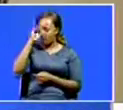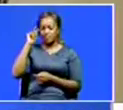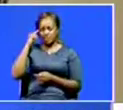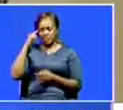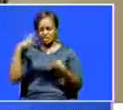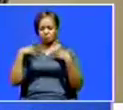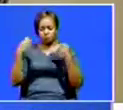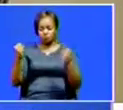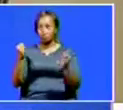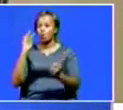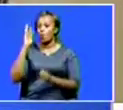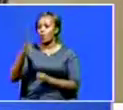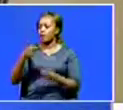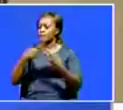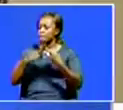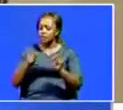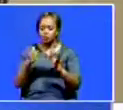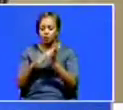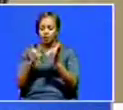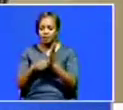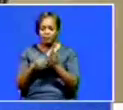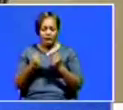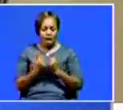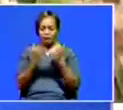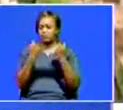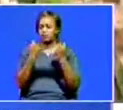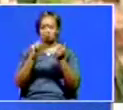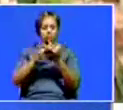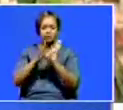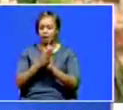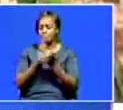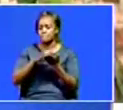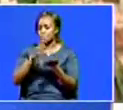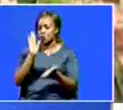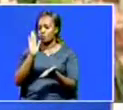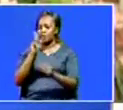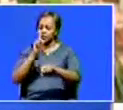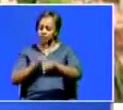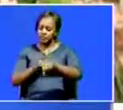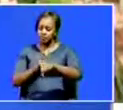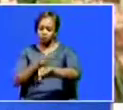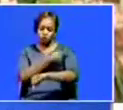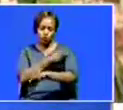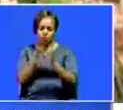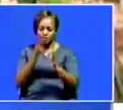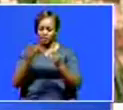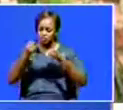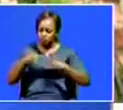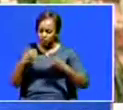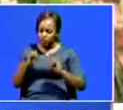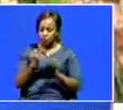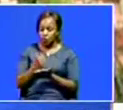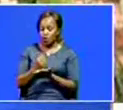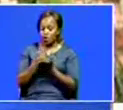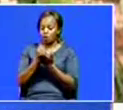Lakini balaa aliyokuwa nayo ikageuka na kuwa karaha zaidi. While the doctor was working on the child,